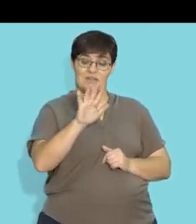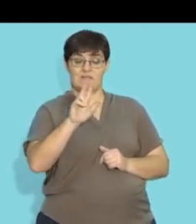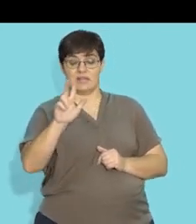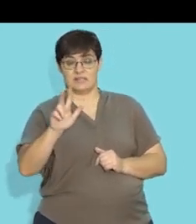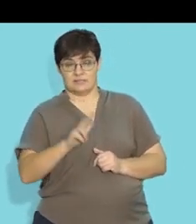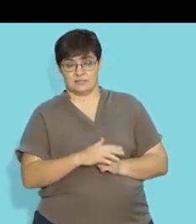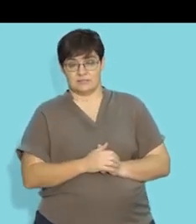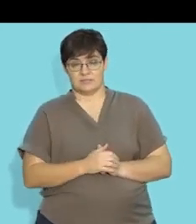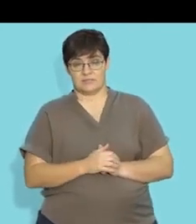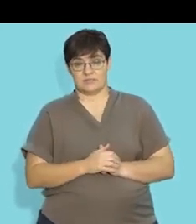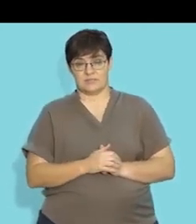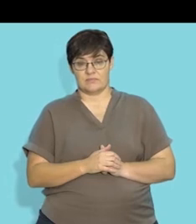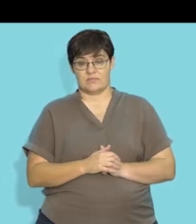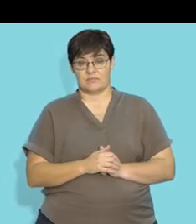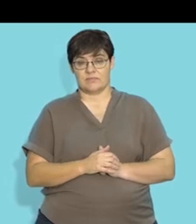1658.